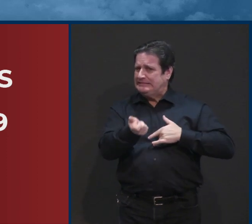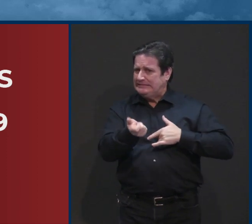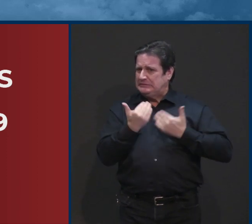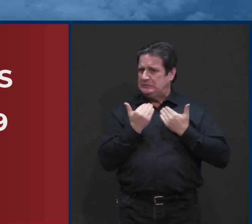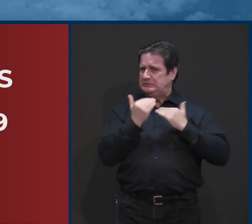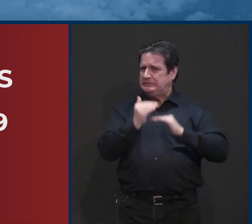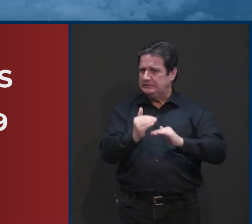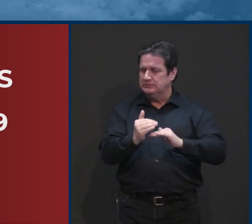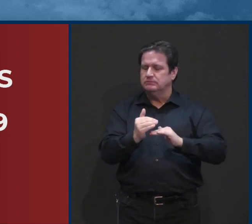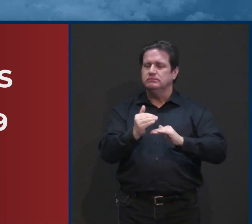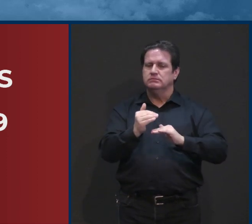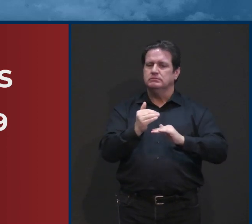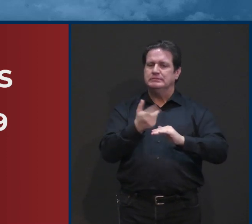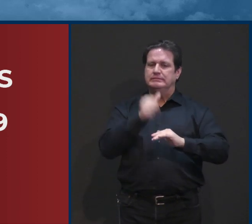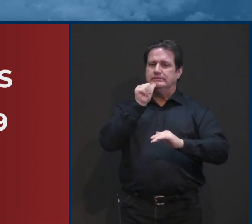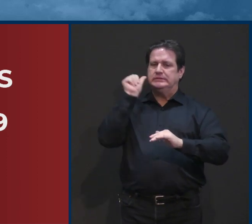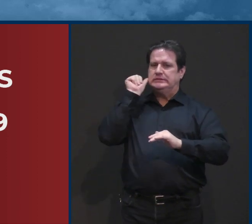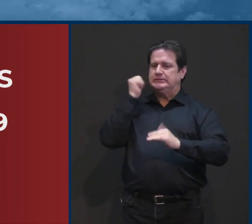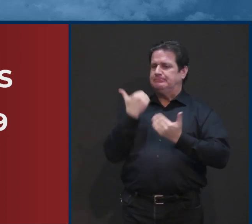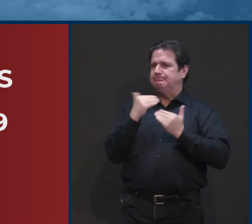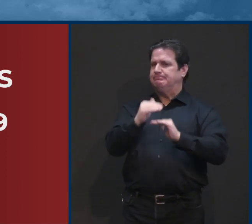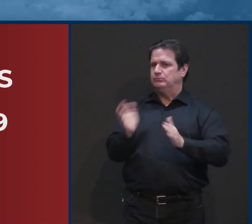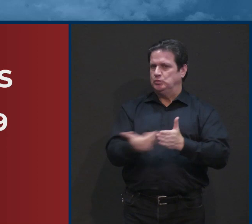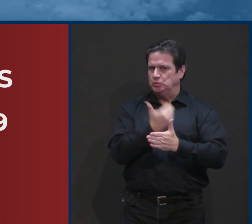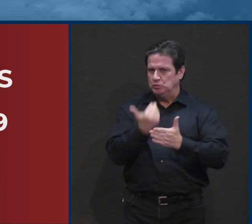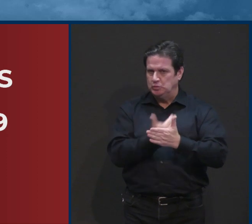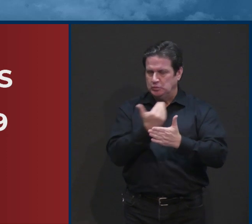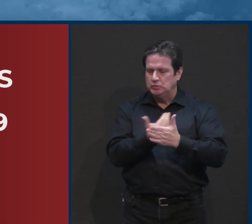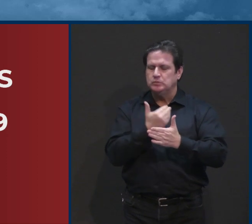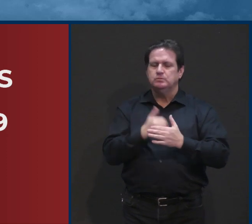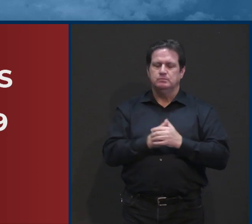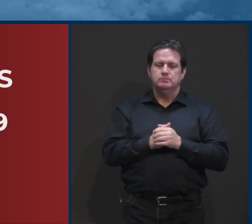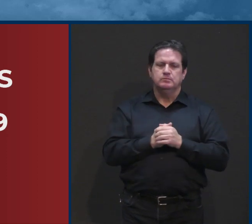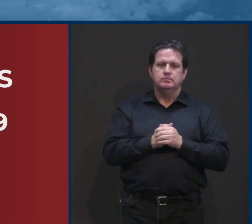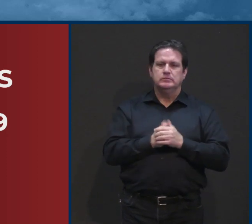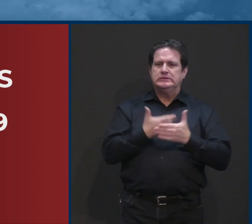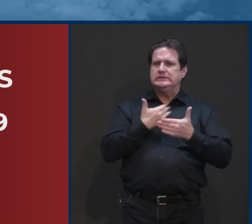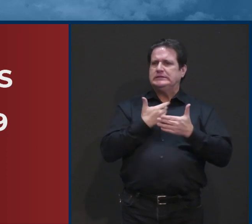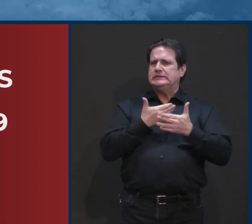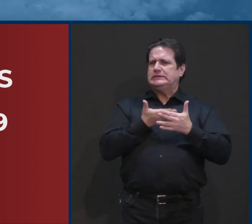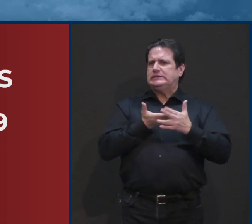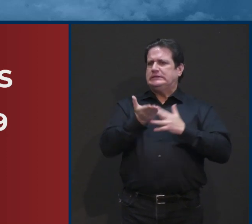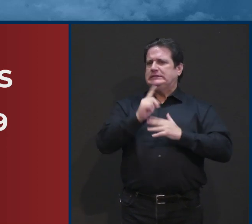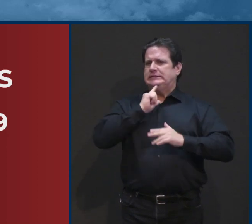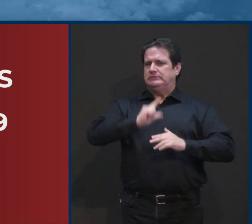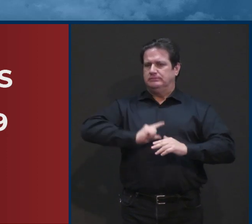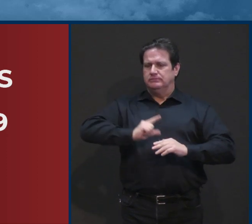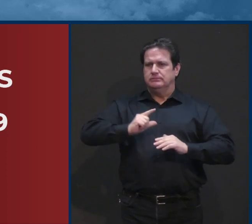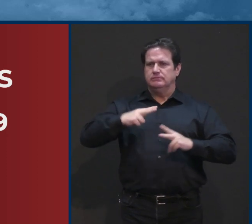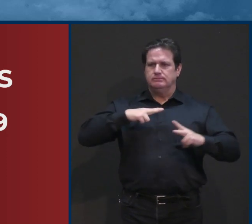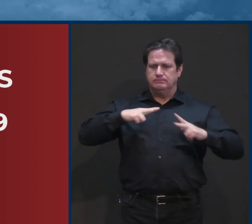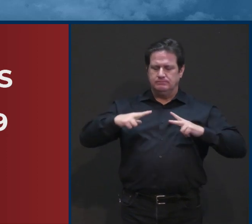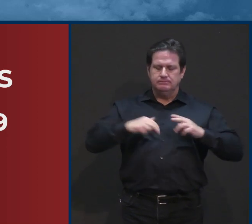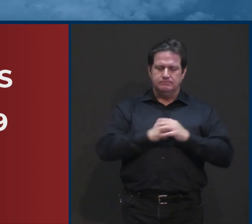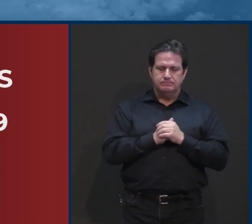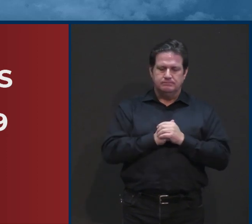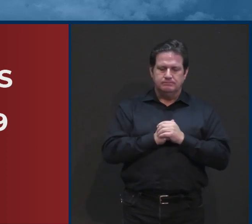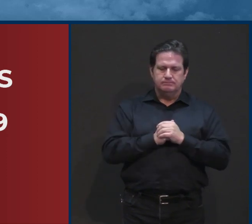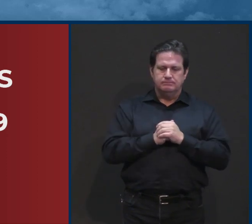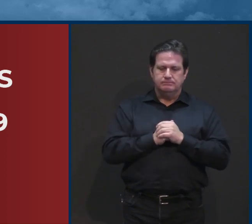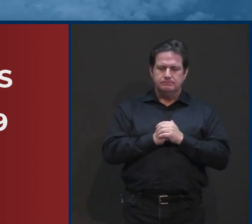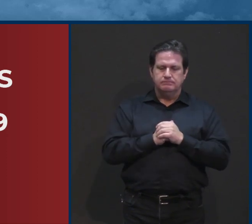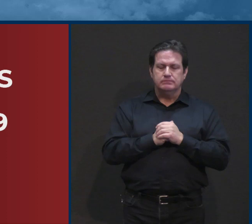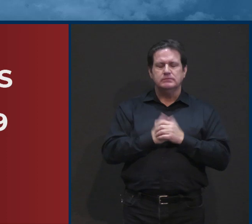that went into effect yesterday, tightening restrictions as we moved into the Thanksgiving holiday, are really meant